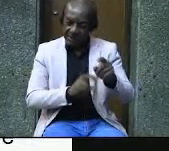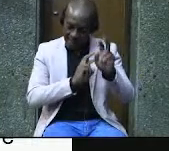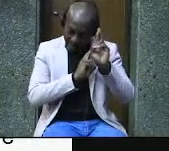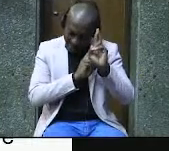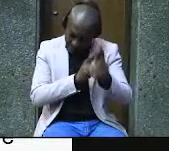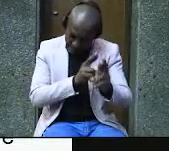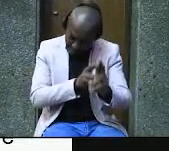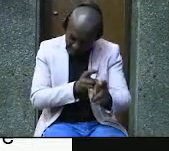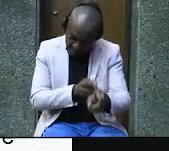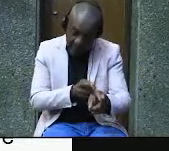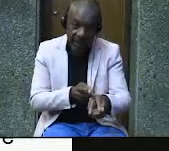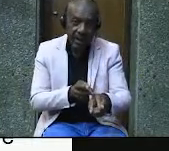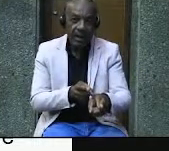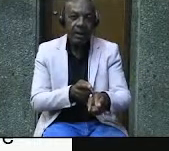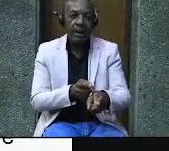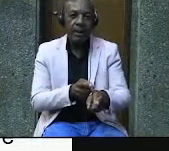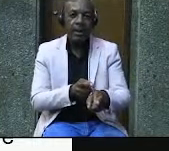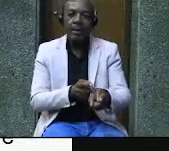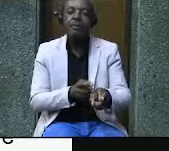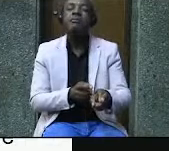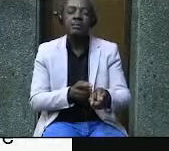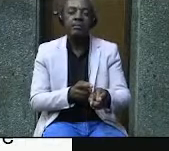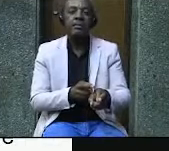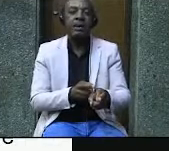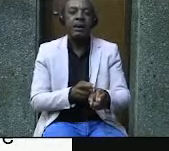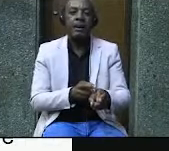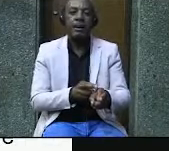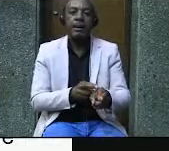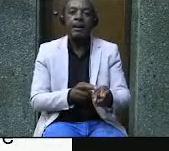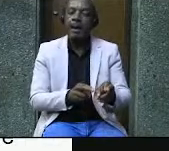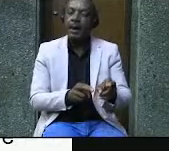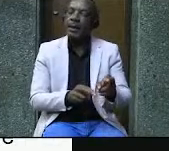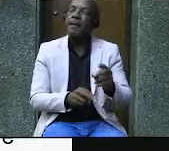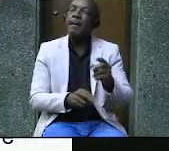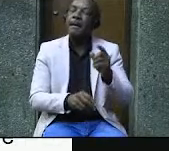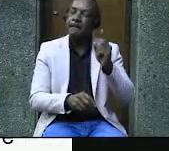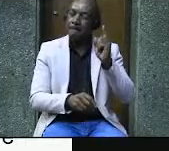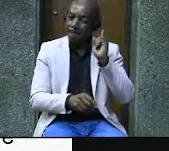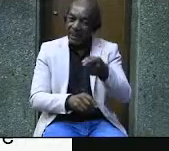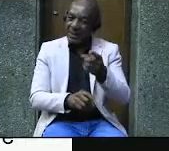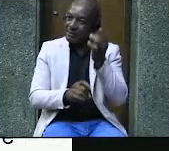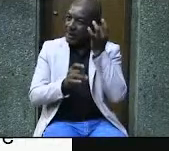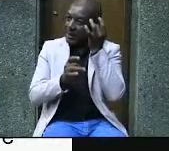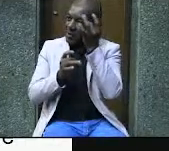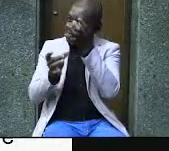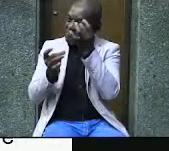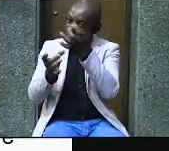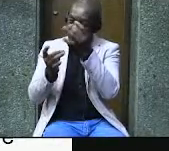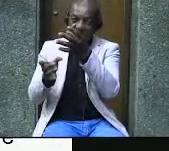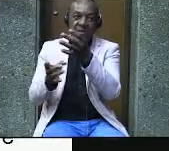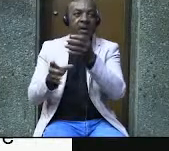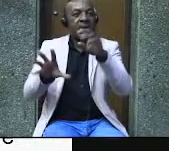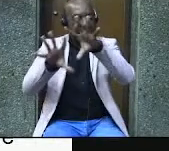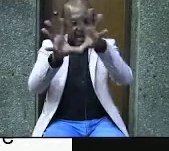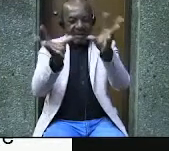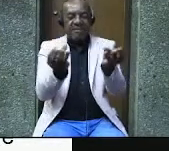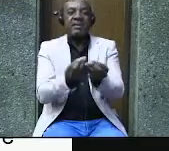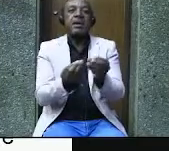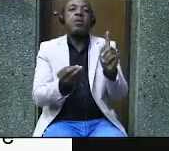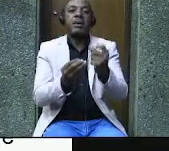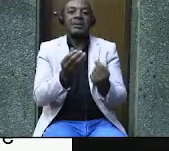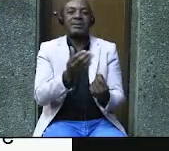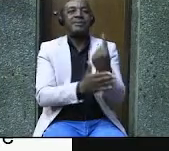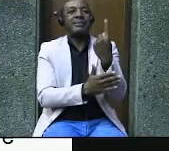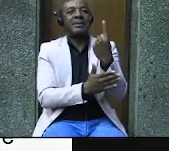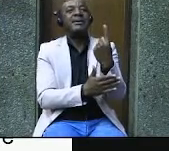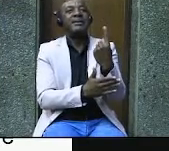be consulted to obtain information about the property and possible unregistered rights in the property. As I've already indicated, this is